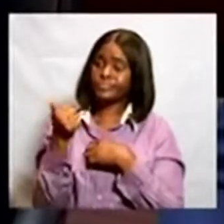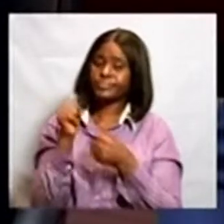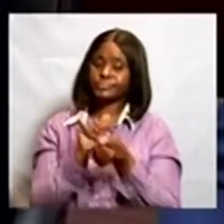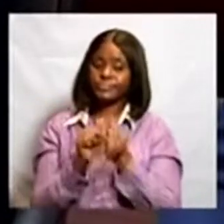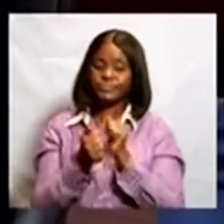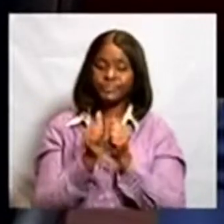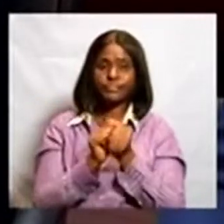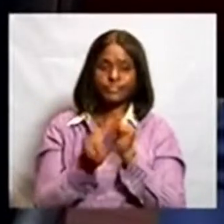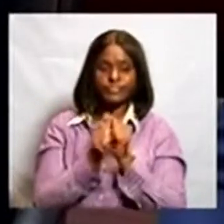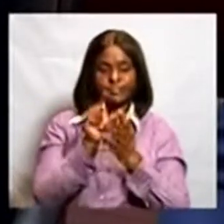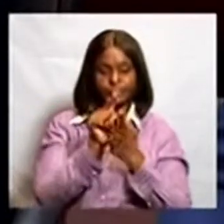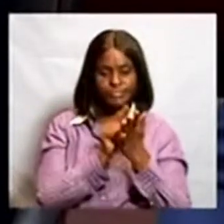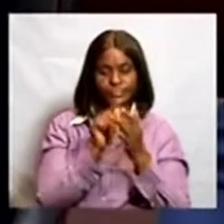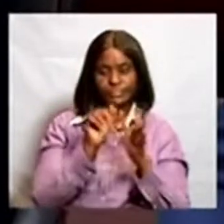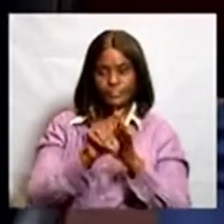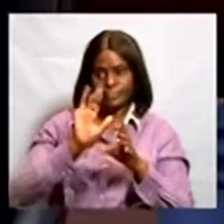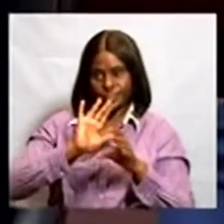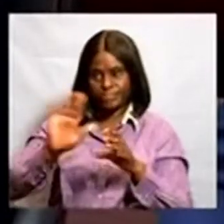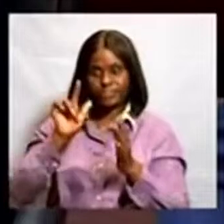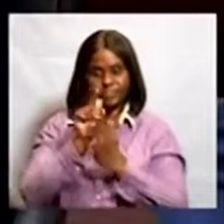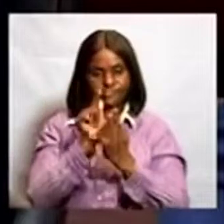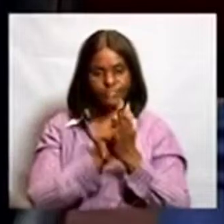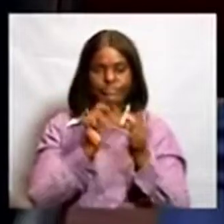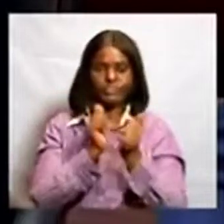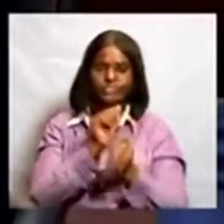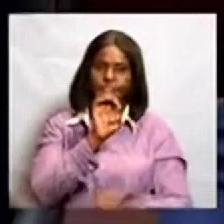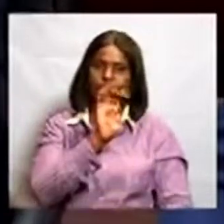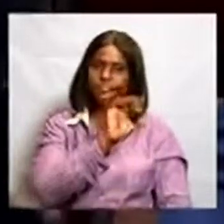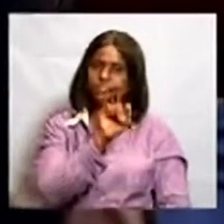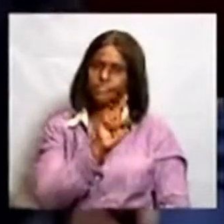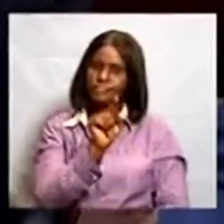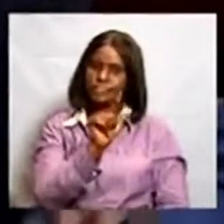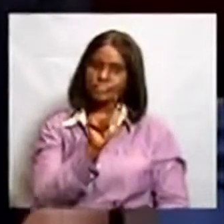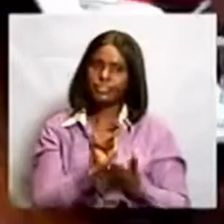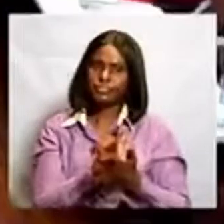conflicting laws in your bill and ECZ Act?